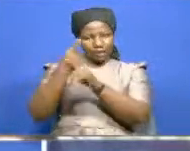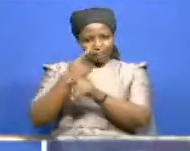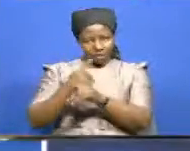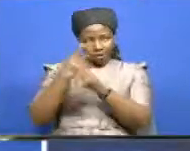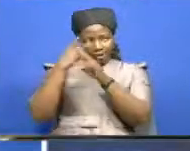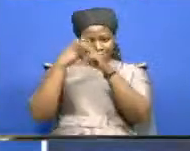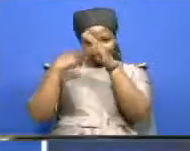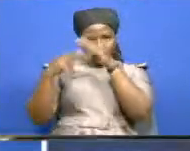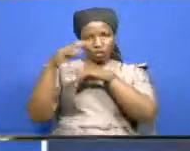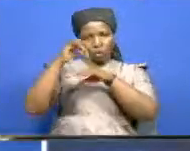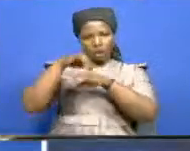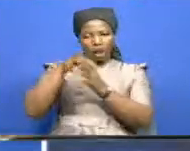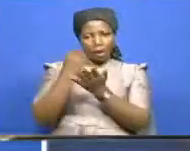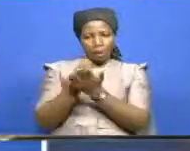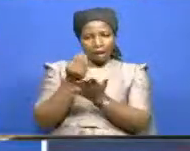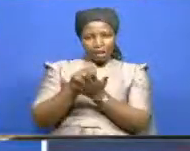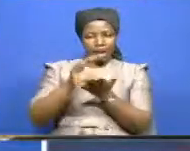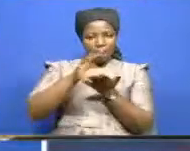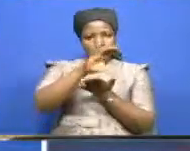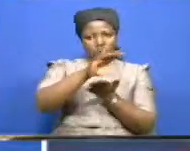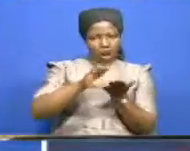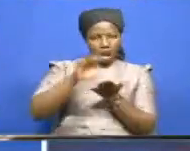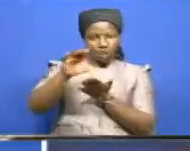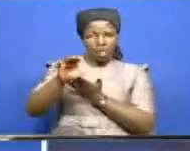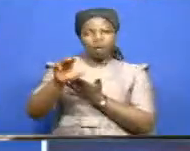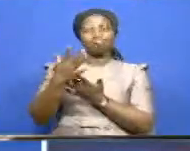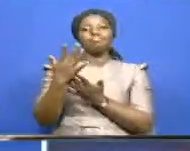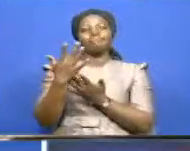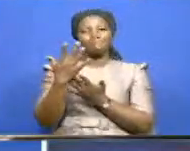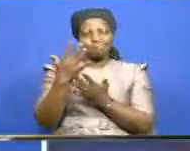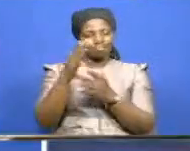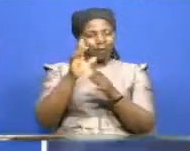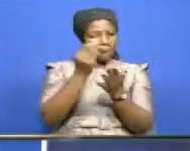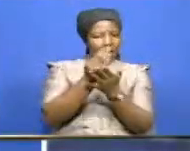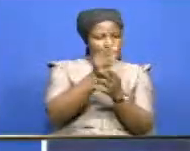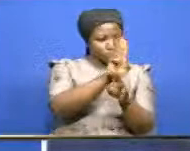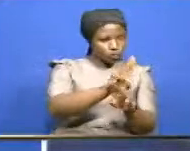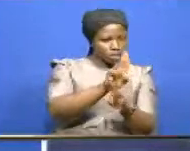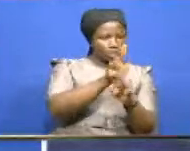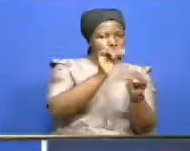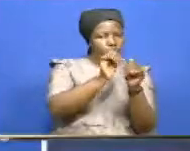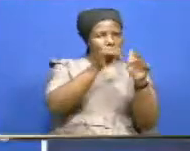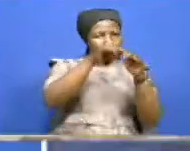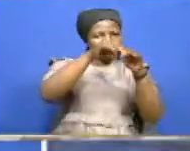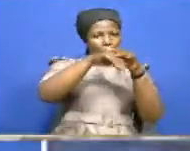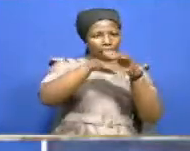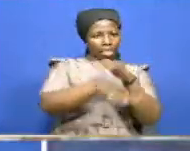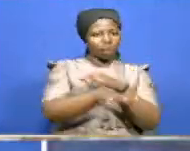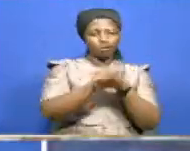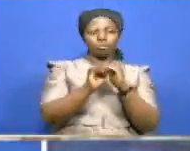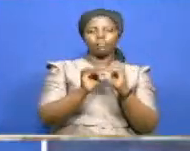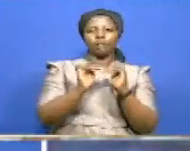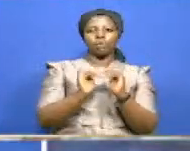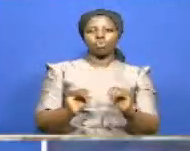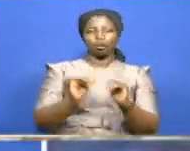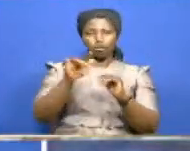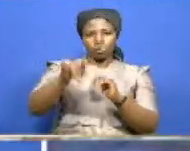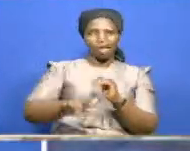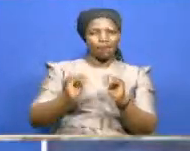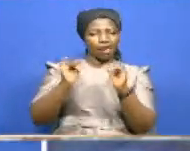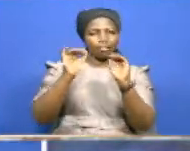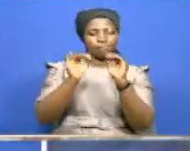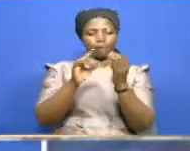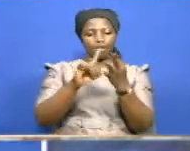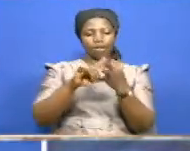allocation formula, spending that has failed to trickle down to the grassroots, poor planning, misdirected